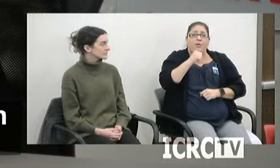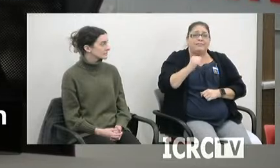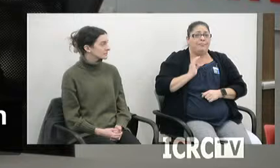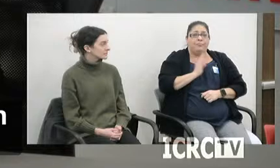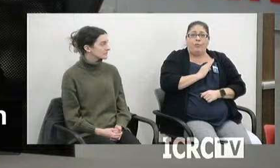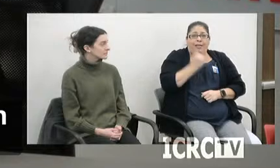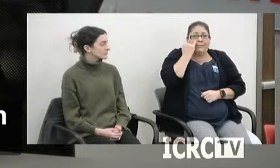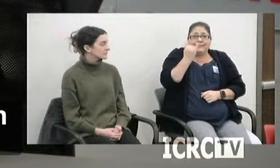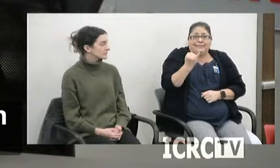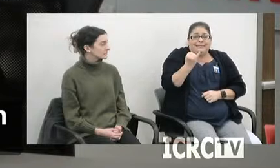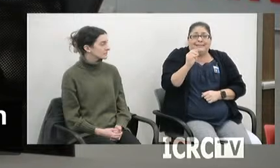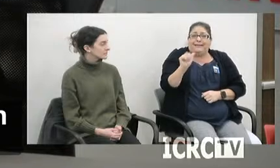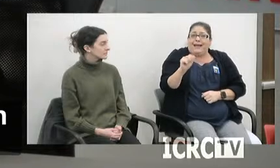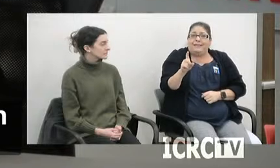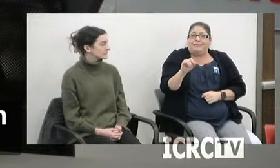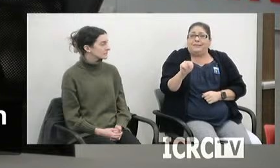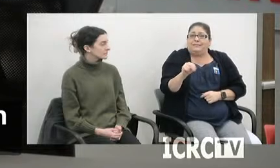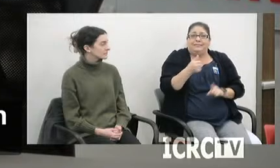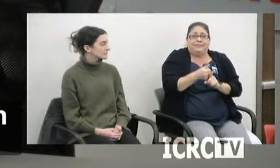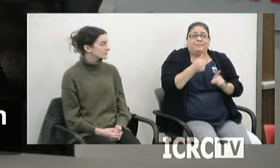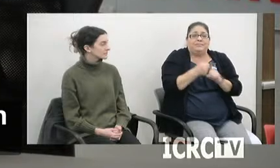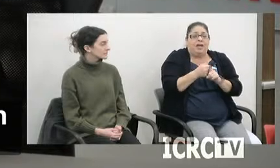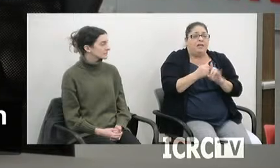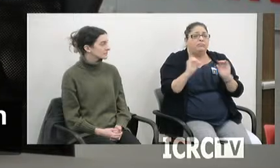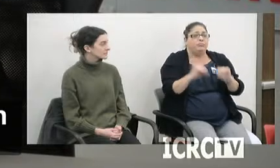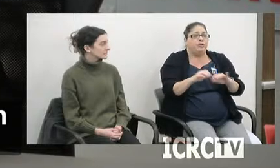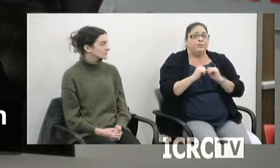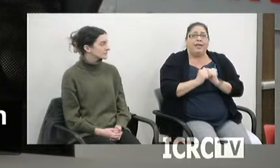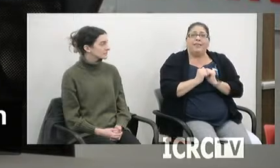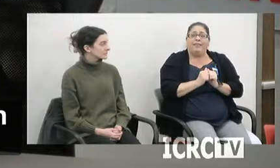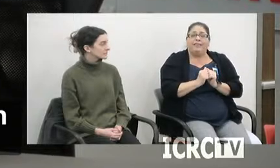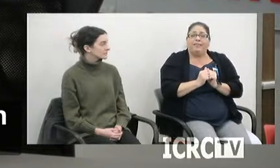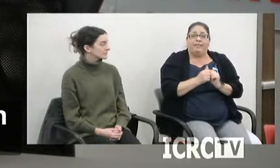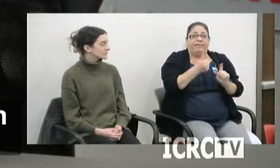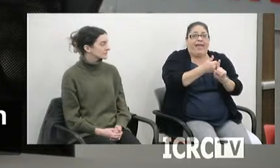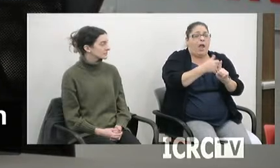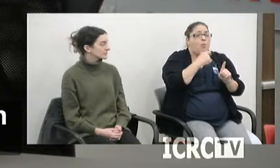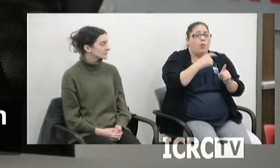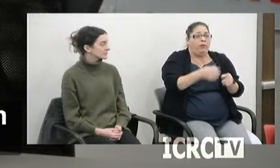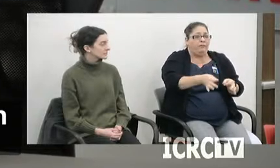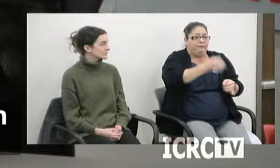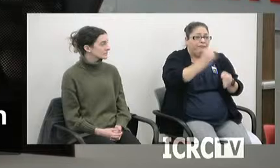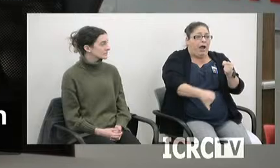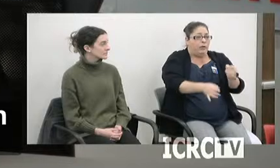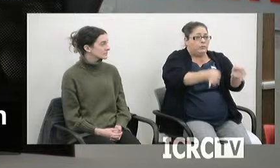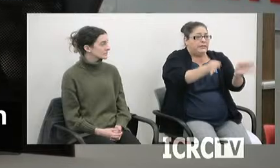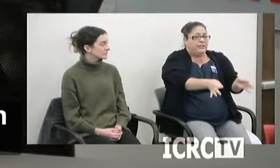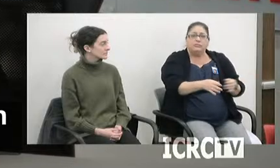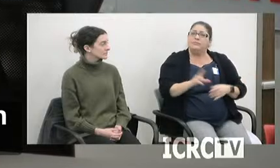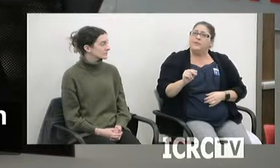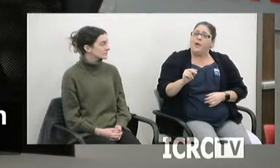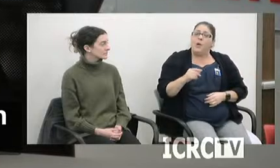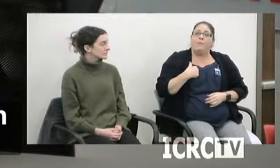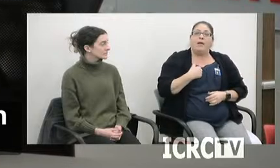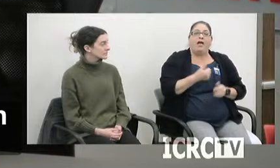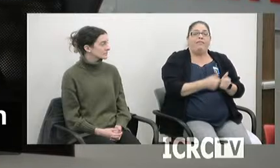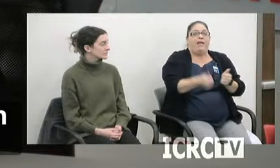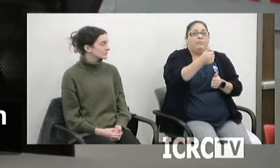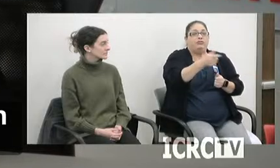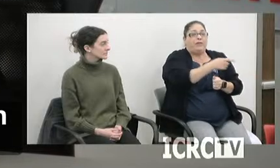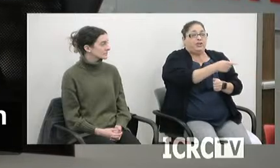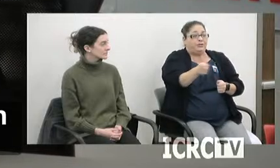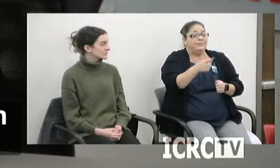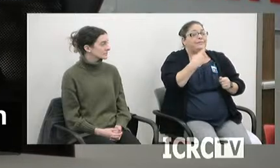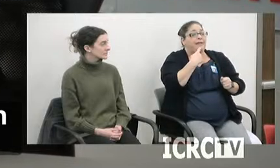ideas. Those were ideas that they had thought through. Those weren't definitive decisions. I think the administration said, hey, here's